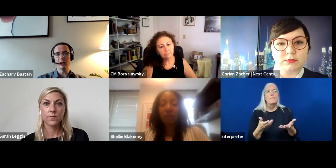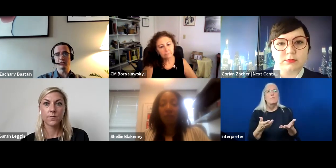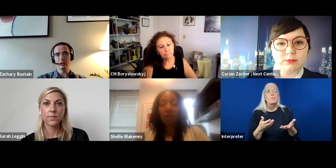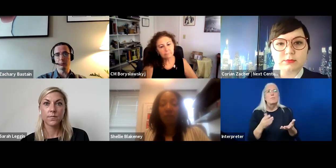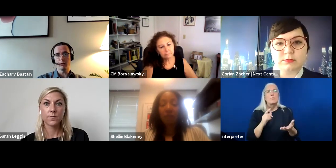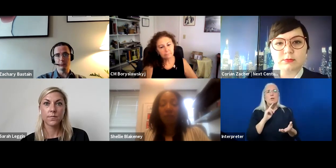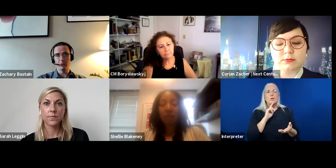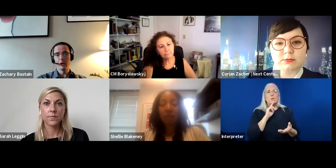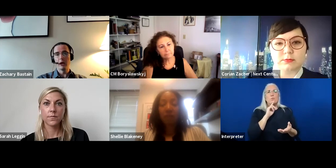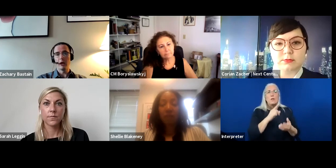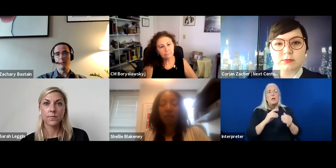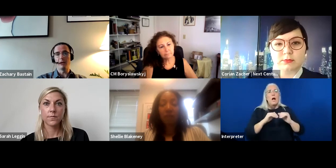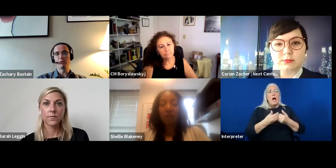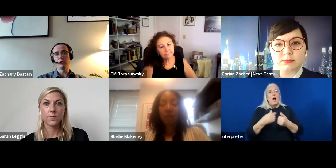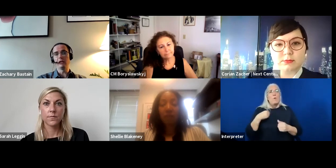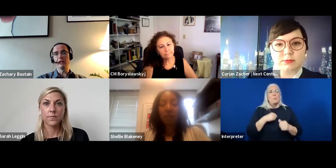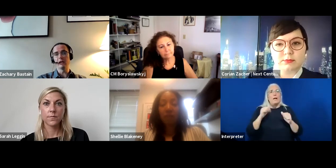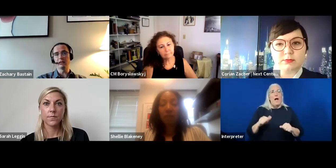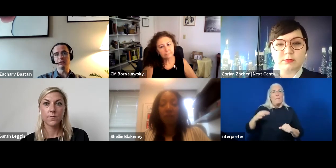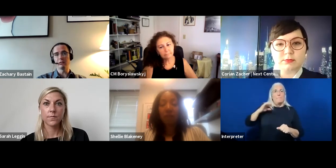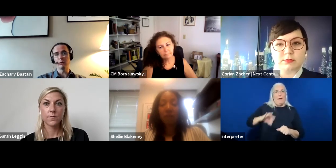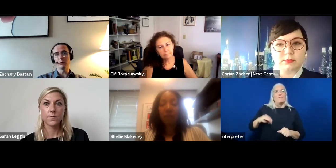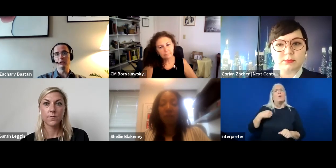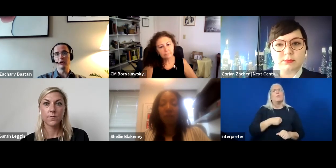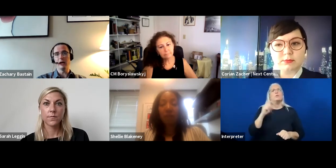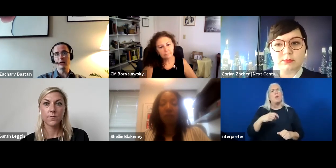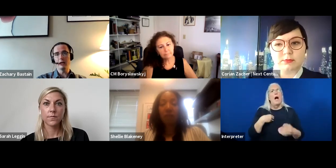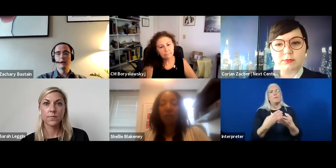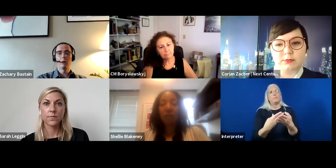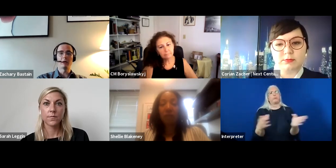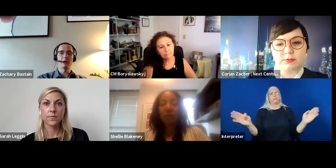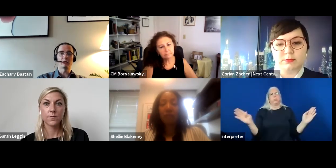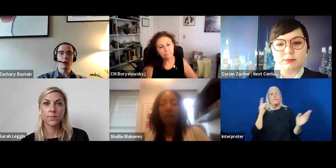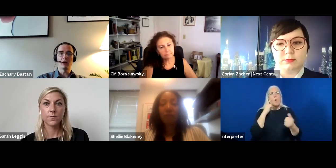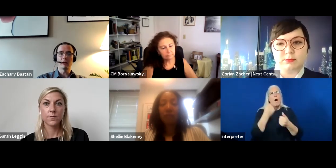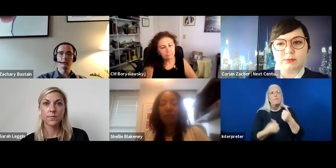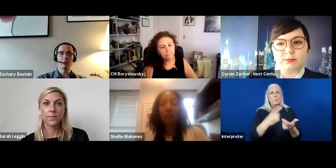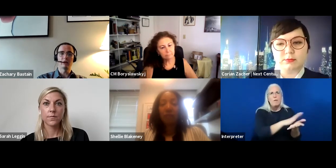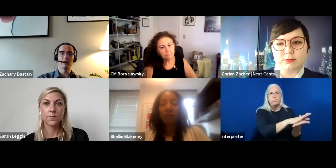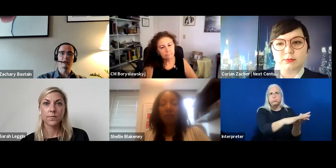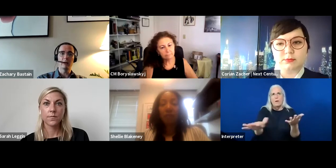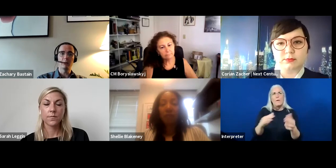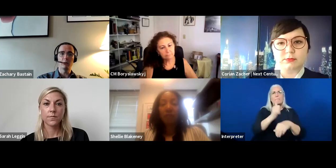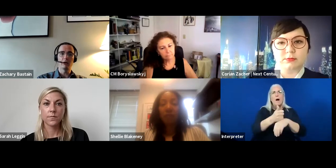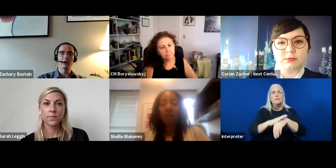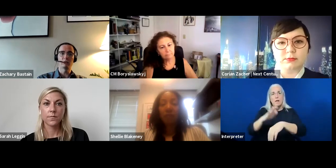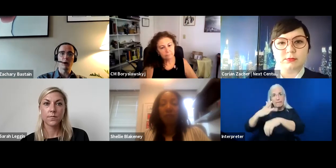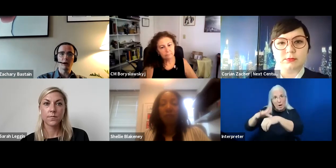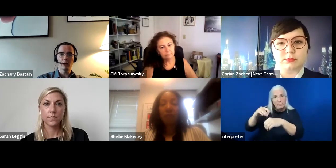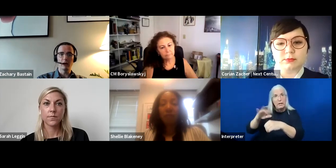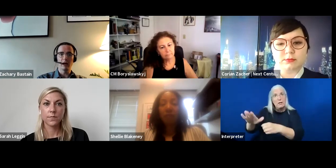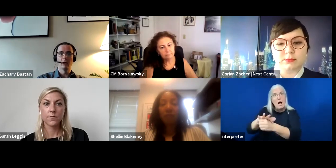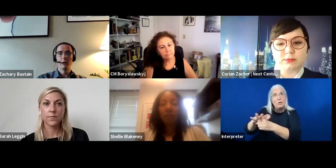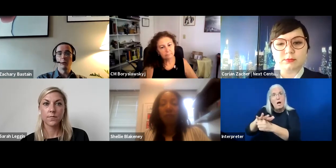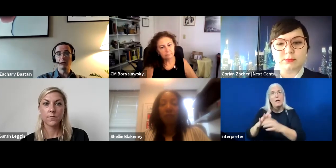as agnostic as possible based on the internet that's available in your area, whether that's wireless, whether that's cable, whether that's